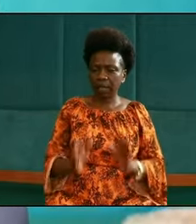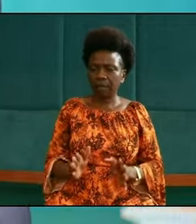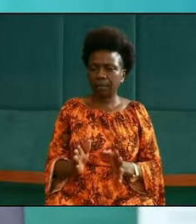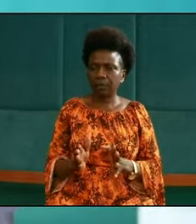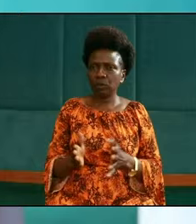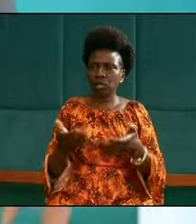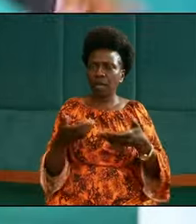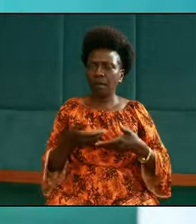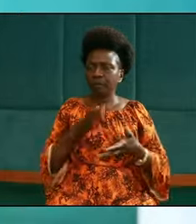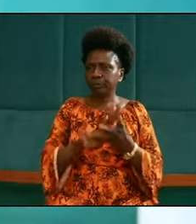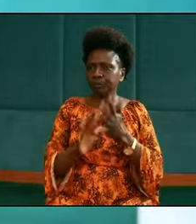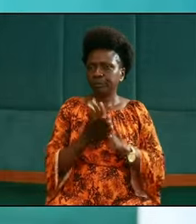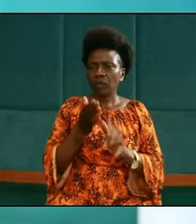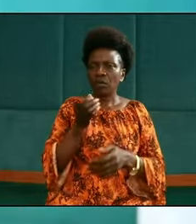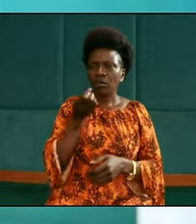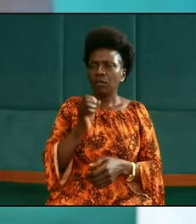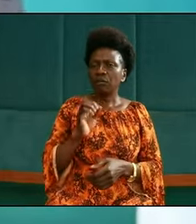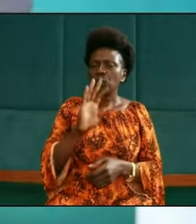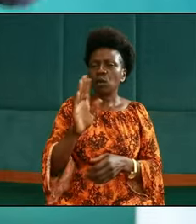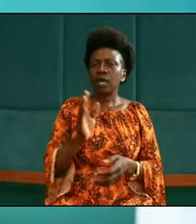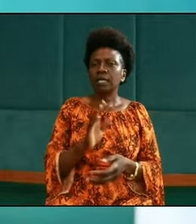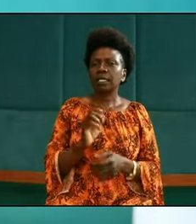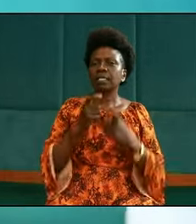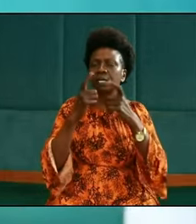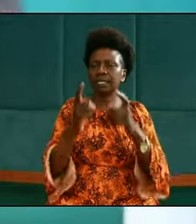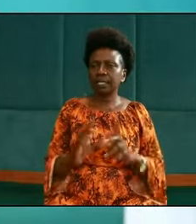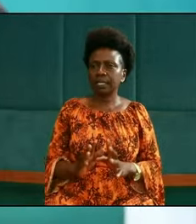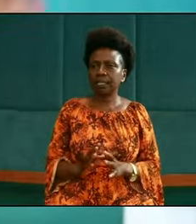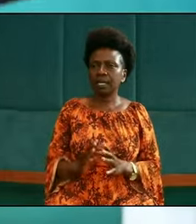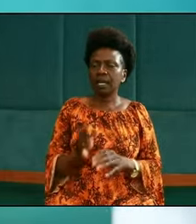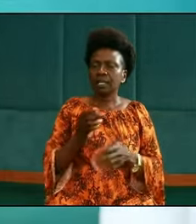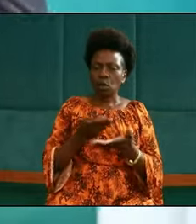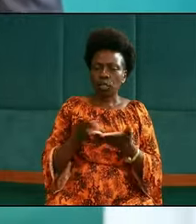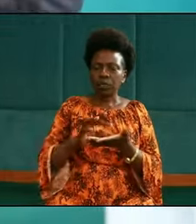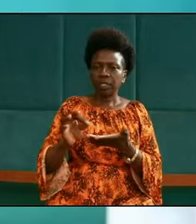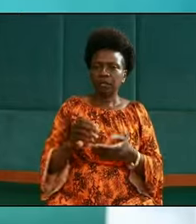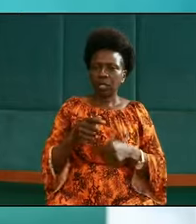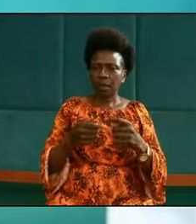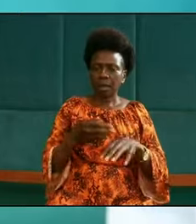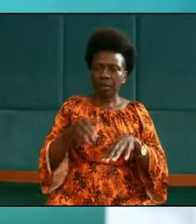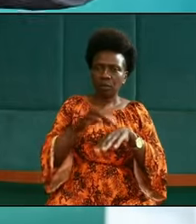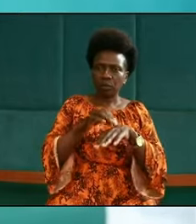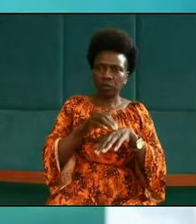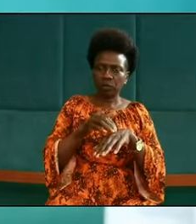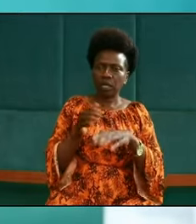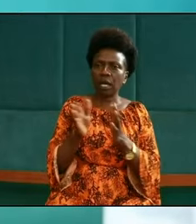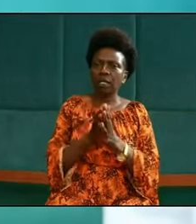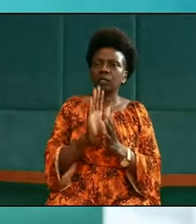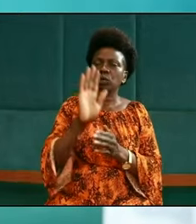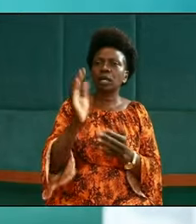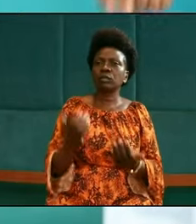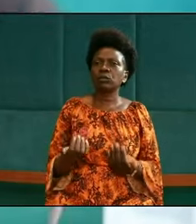remission of your sins, and the gift of the Holy Spirit shall come upon you and for your